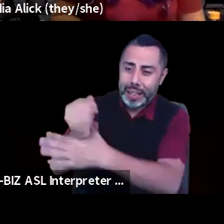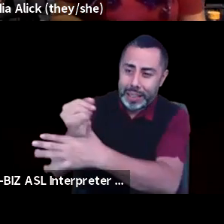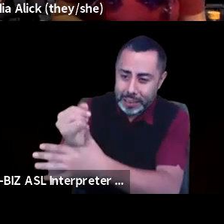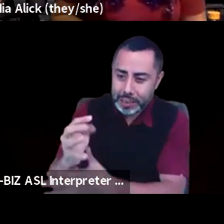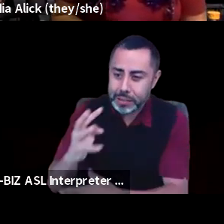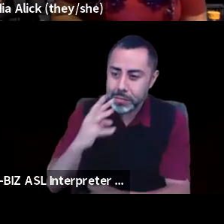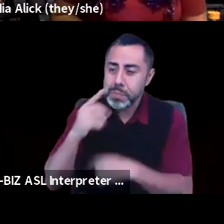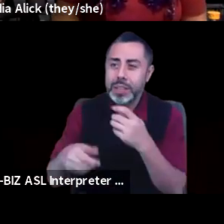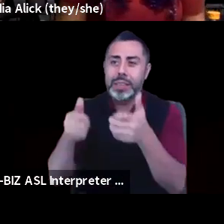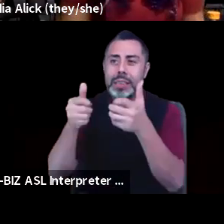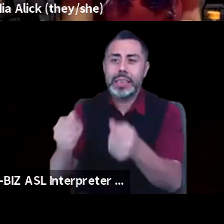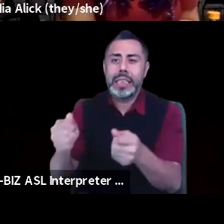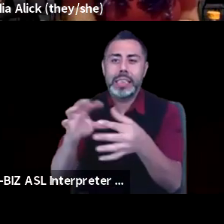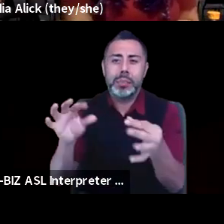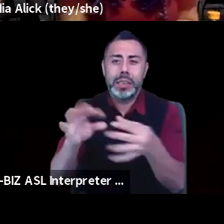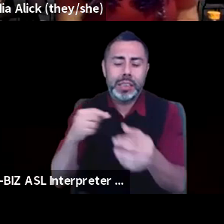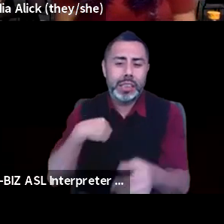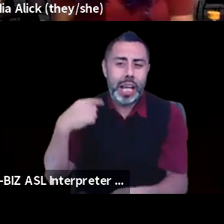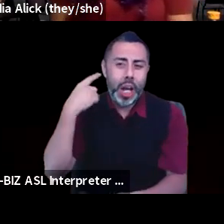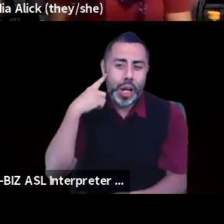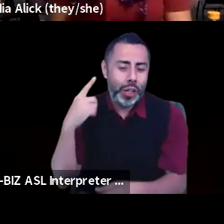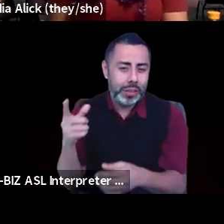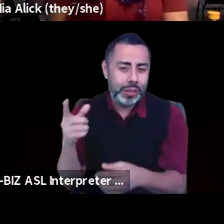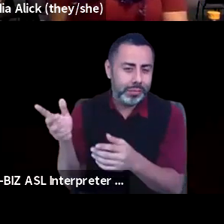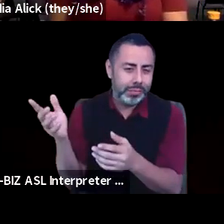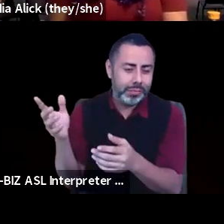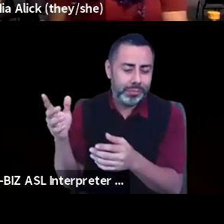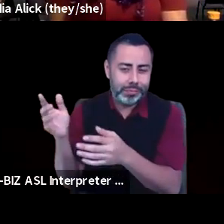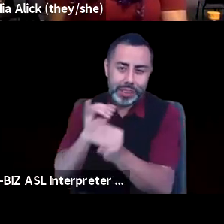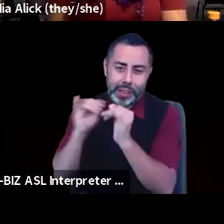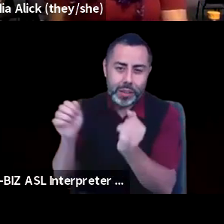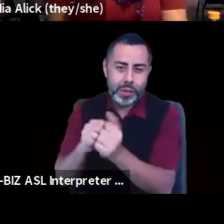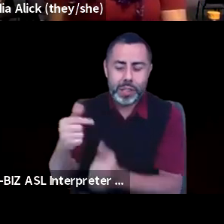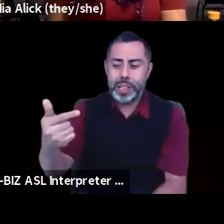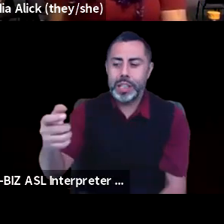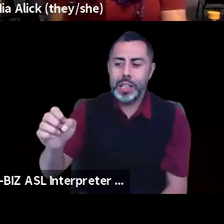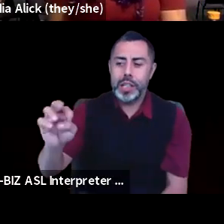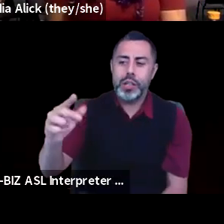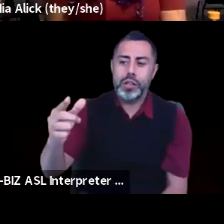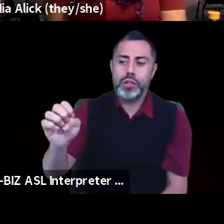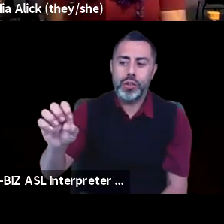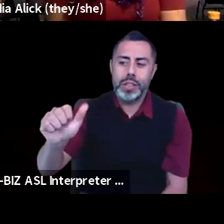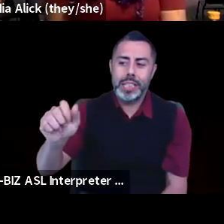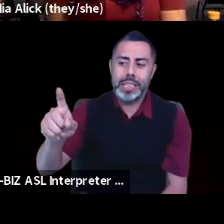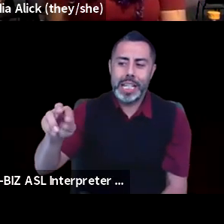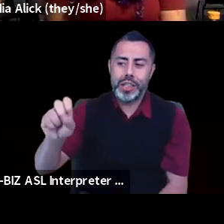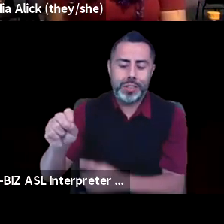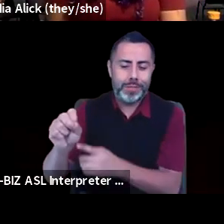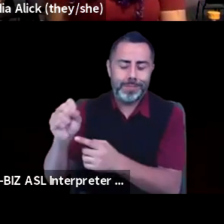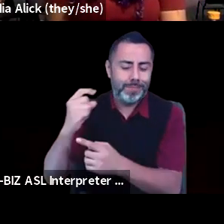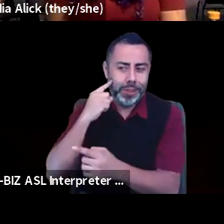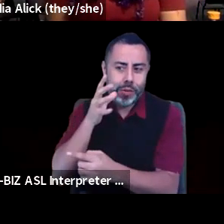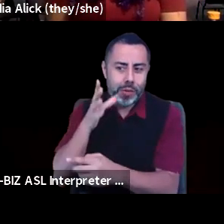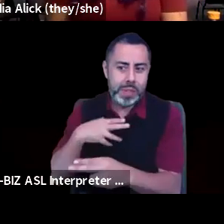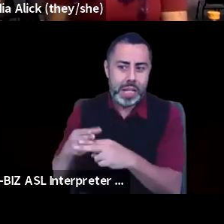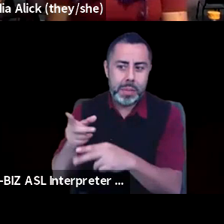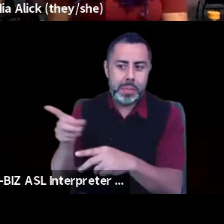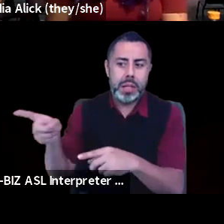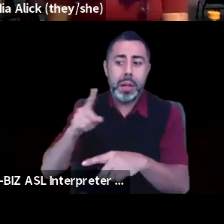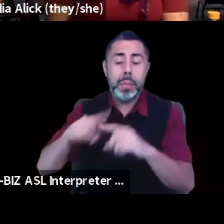and Cheryl Strayed the other day, and the uncertainty of this moment, and all that. One of the things that we can best do is be sensorially